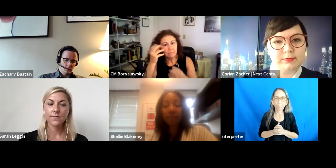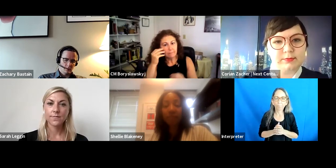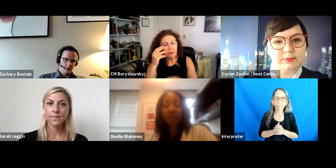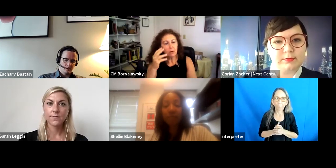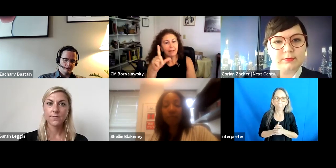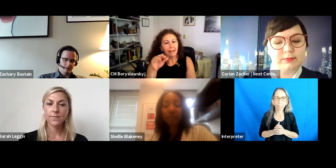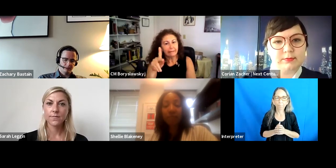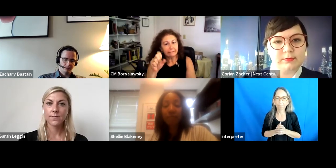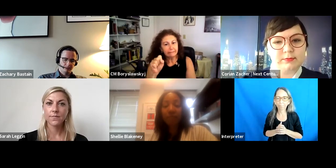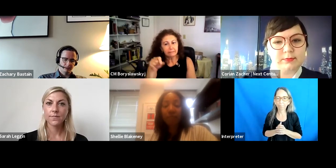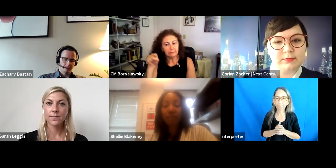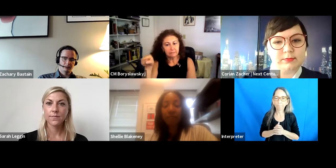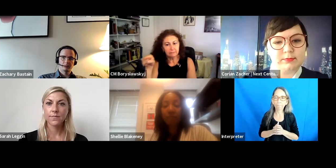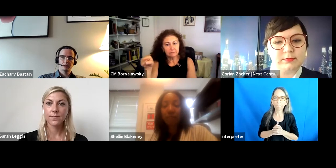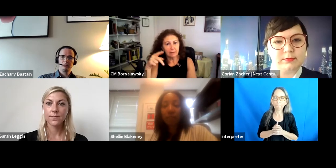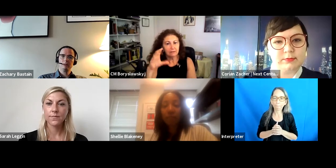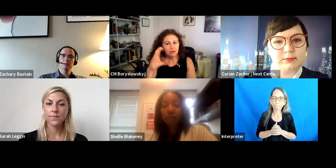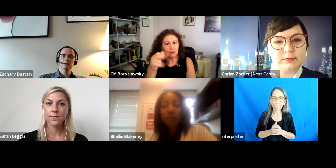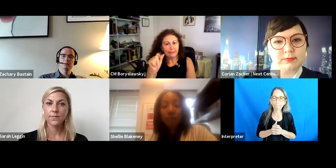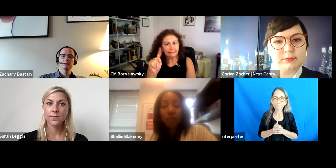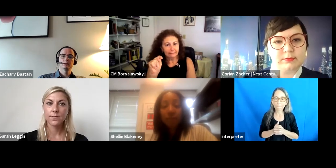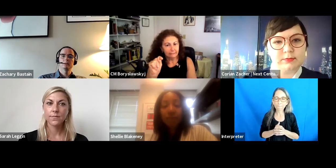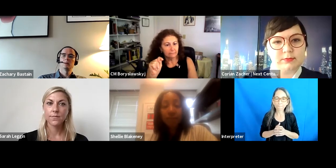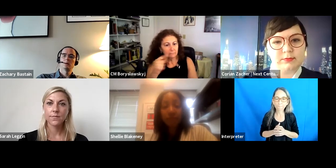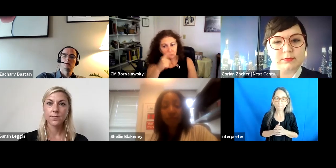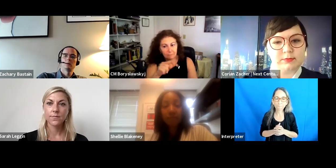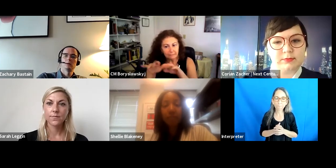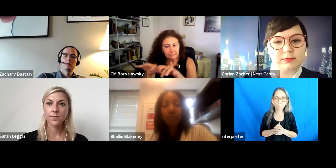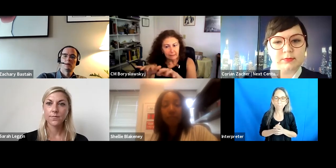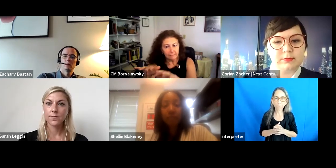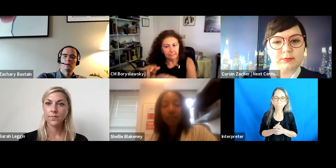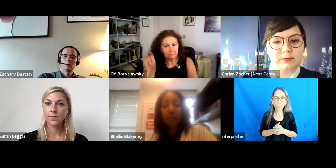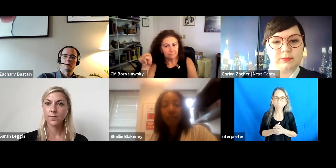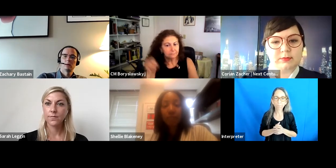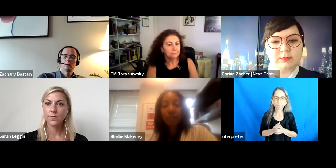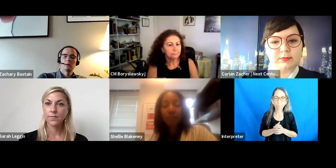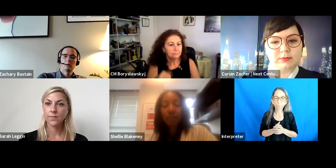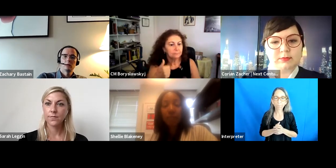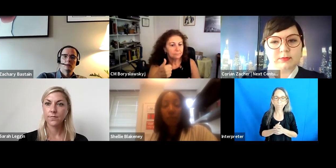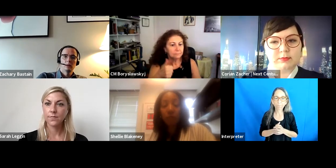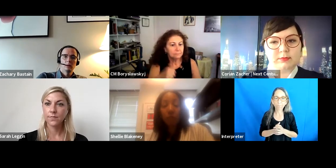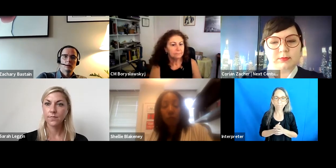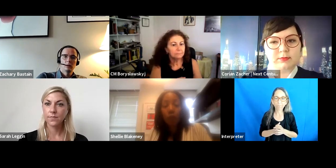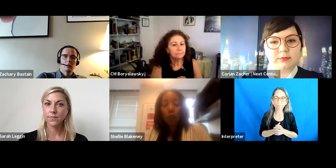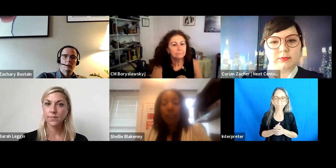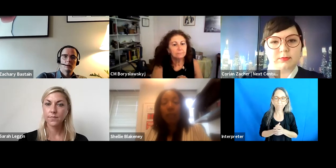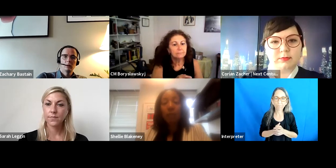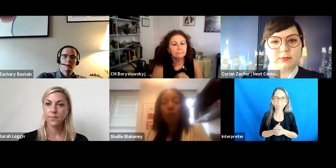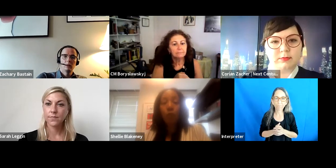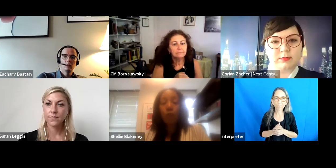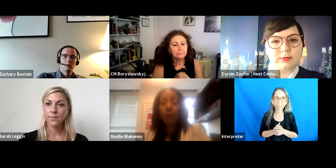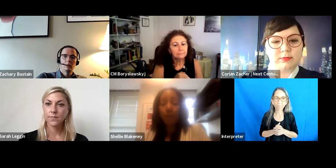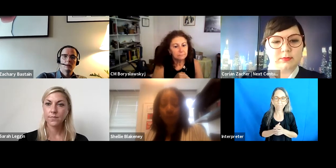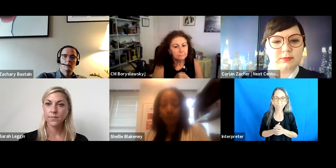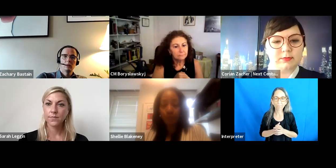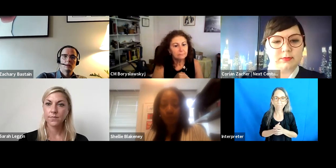Shelly, can you actually post that information with the links in the chat? Do you mind just typing that out? Certainly.